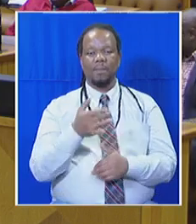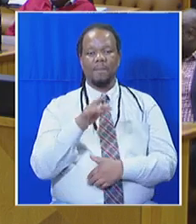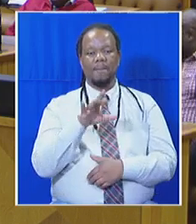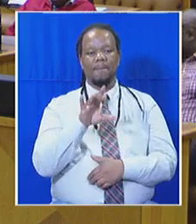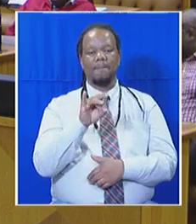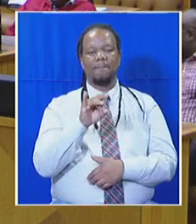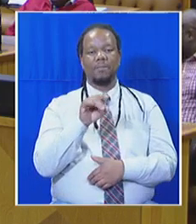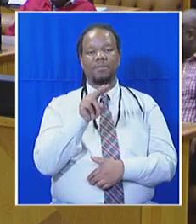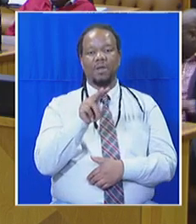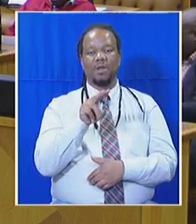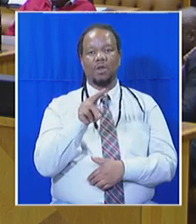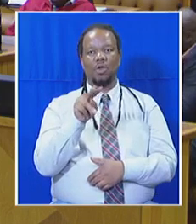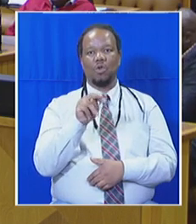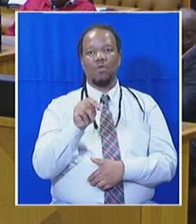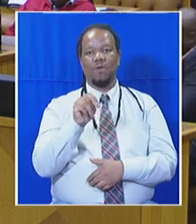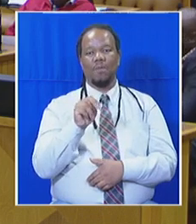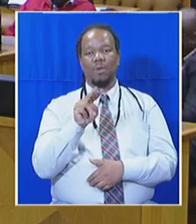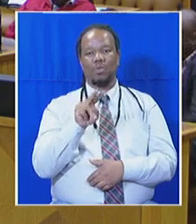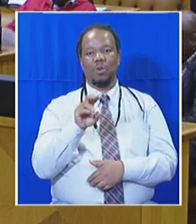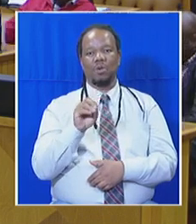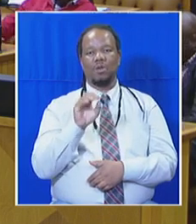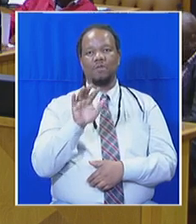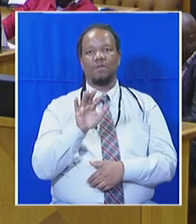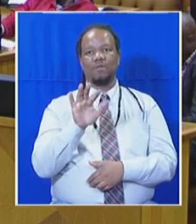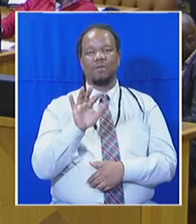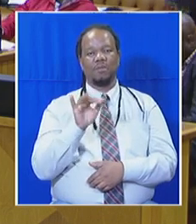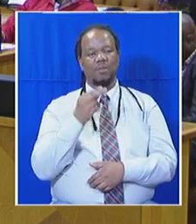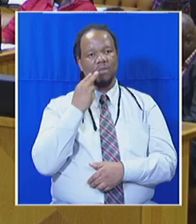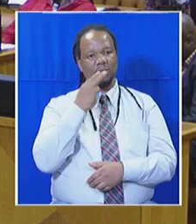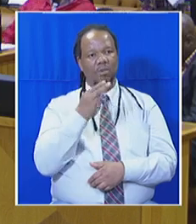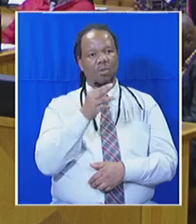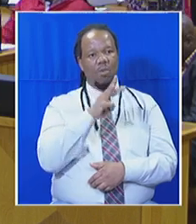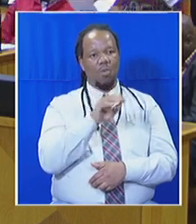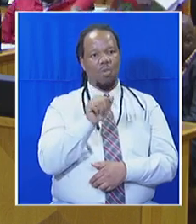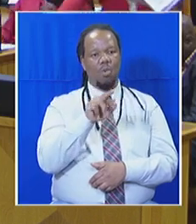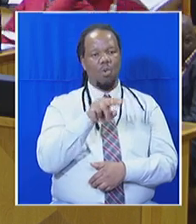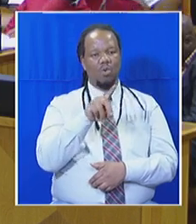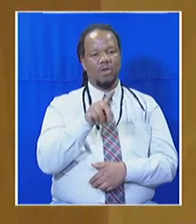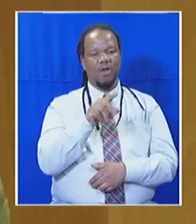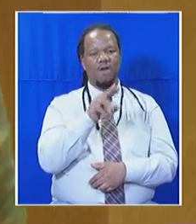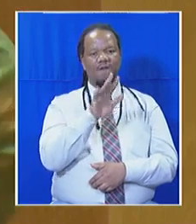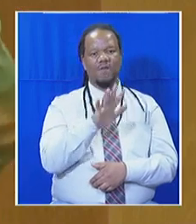November 2015, I visited Ward 52 in Dispatch